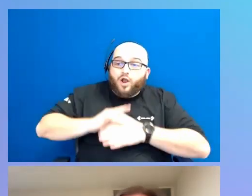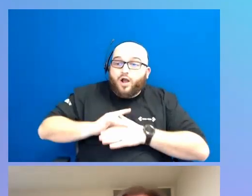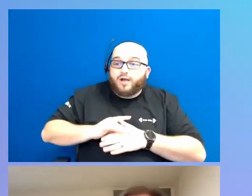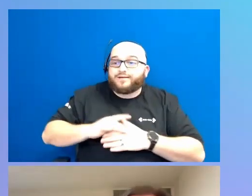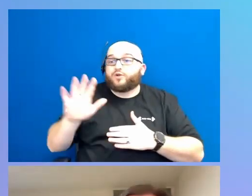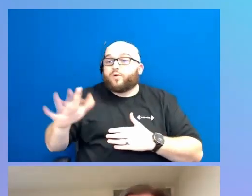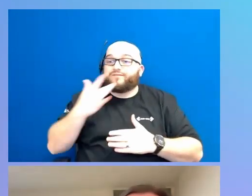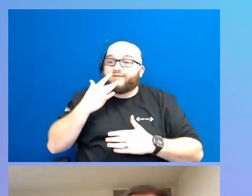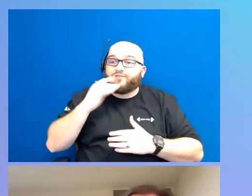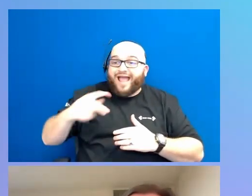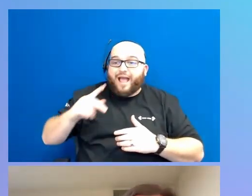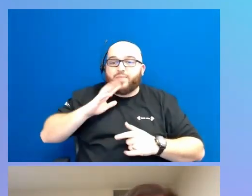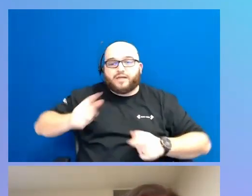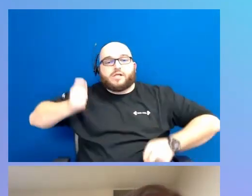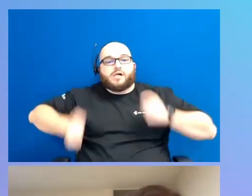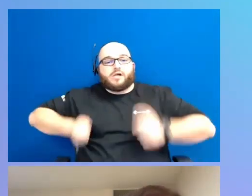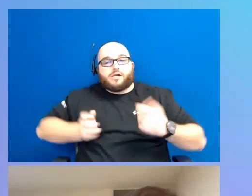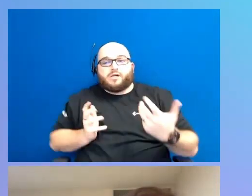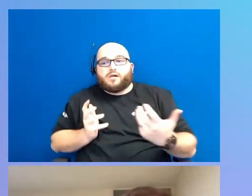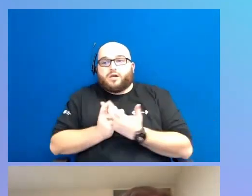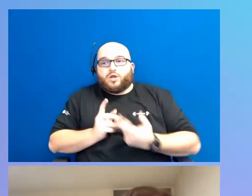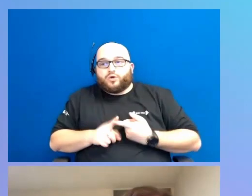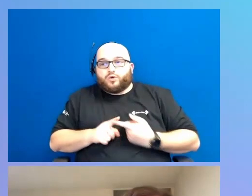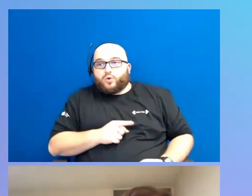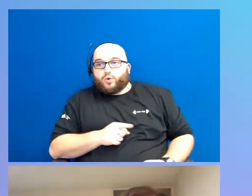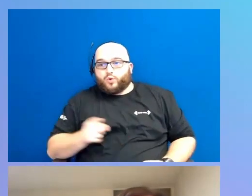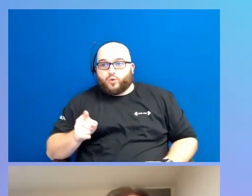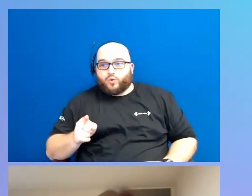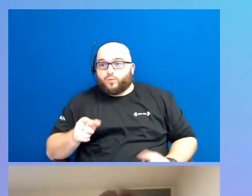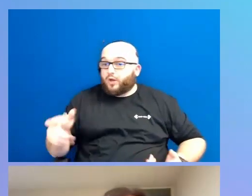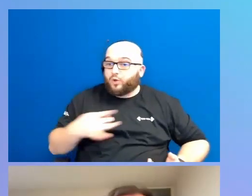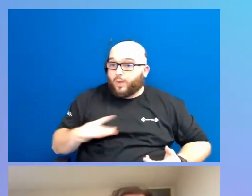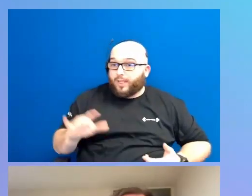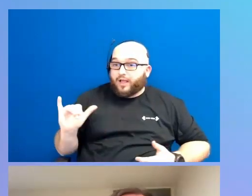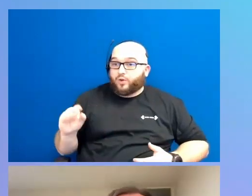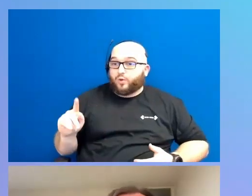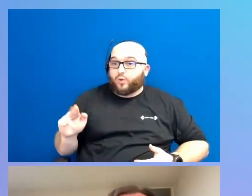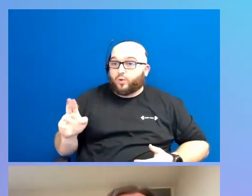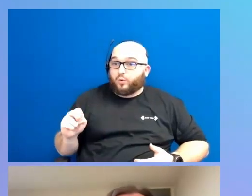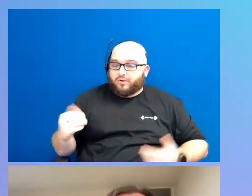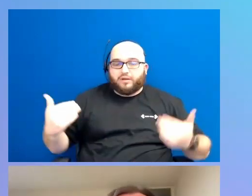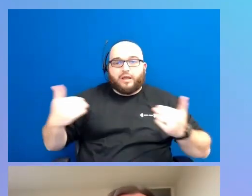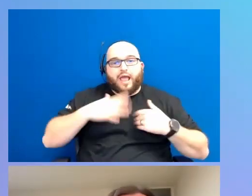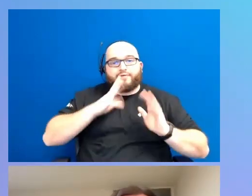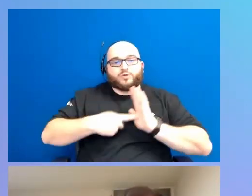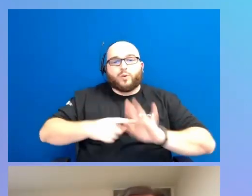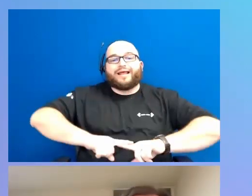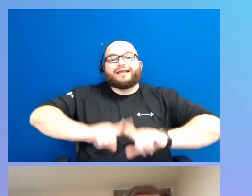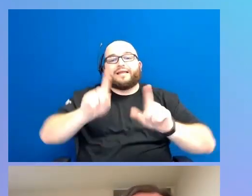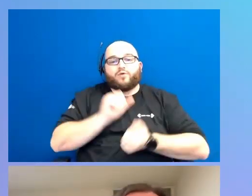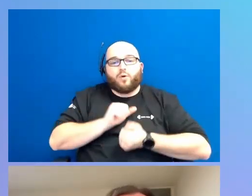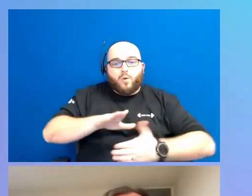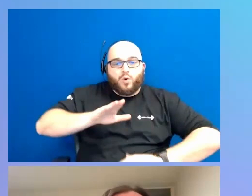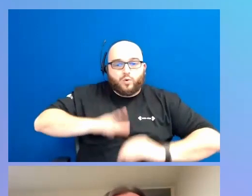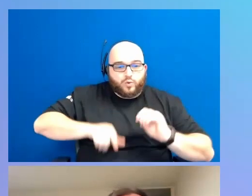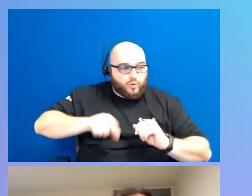that's adjusted for you. Don't like the YouTube interface? Have it presented in a different way to you. Have it fit what